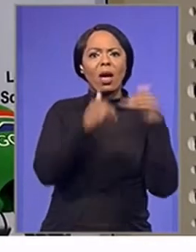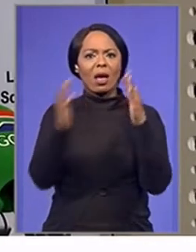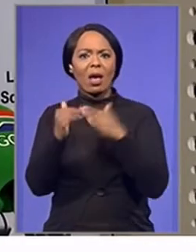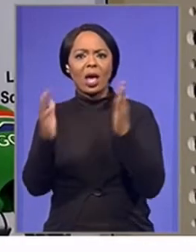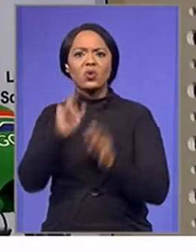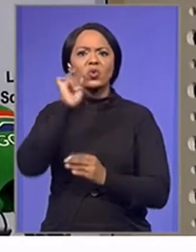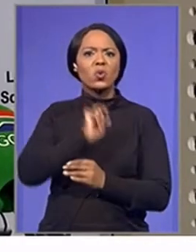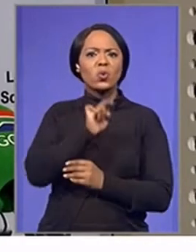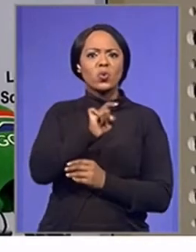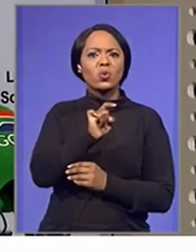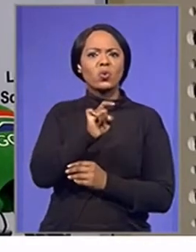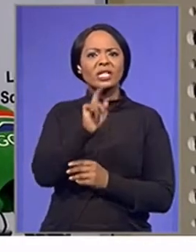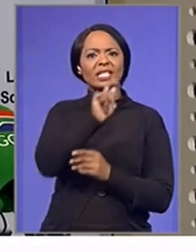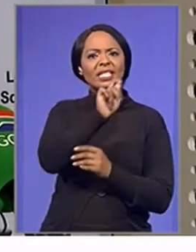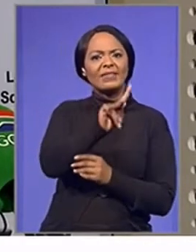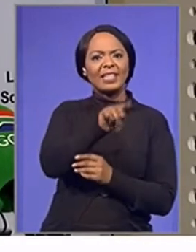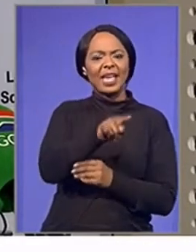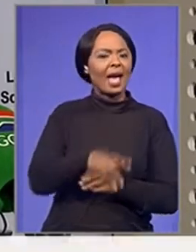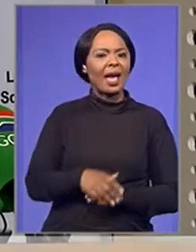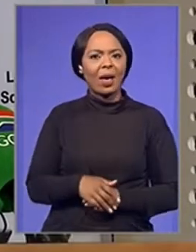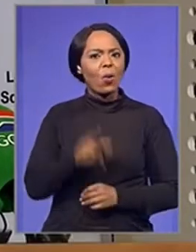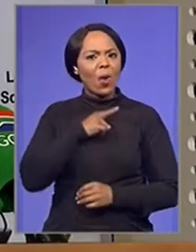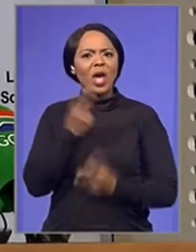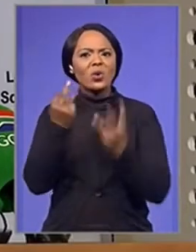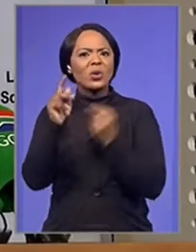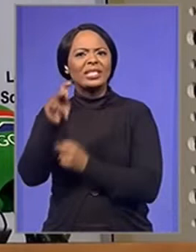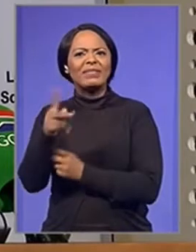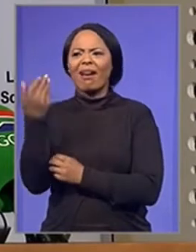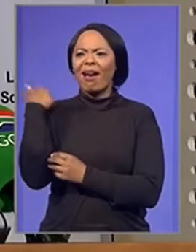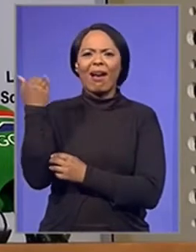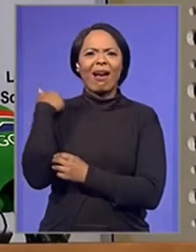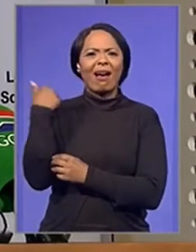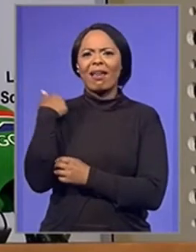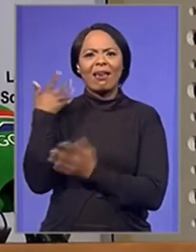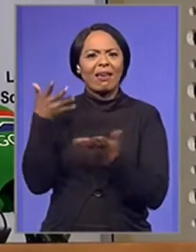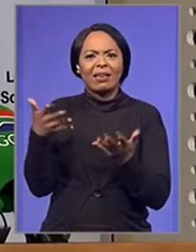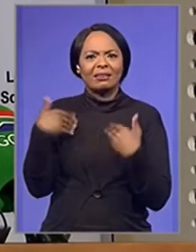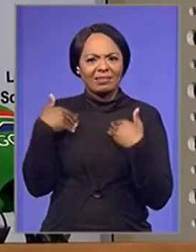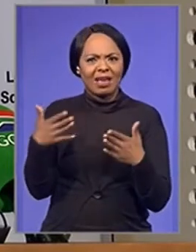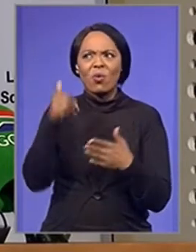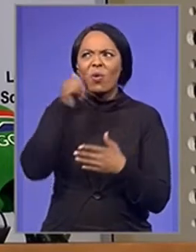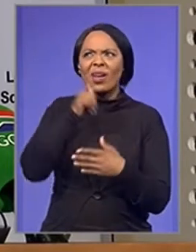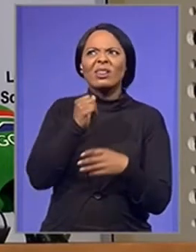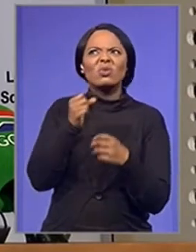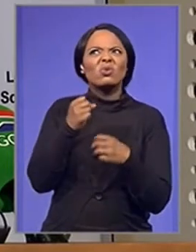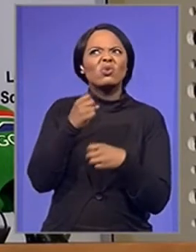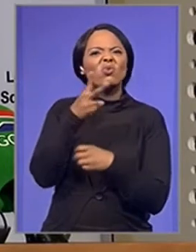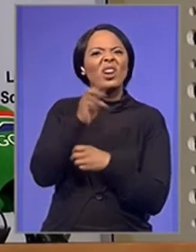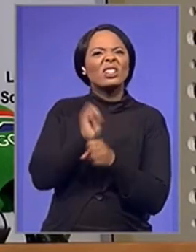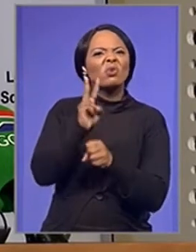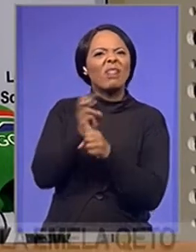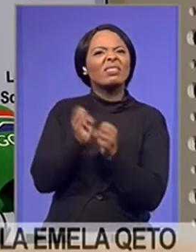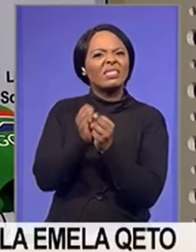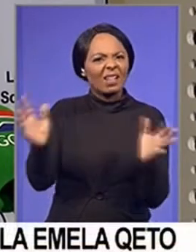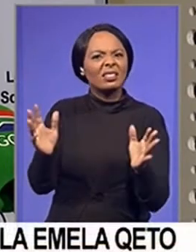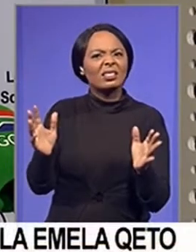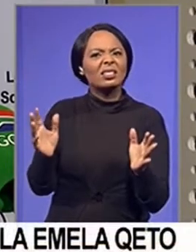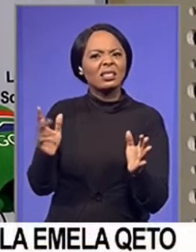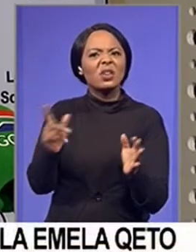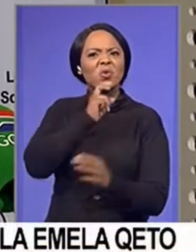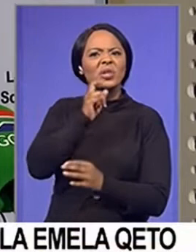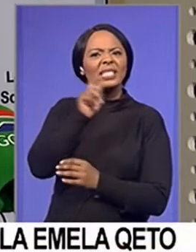television, because digital televisions have been in the market in South Africa since 2012. And